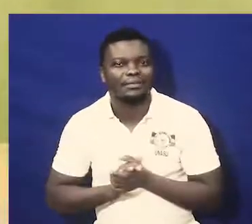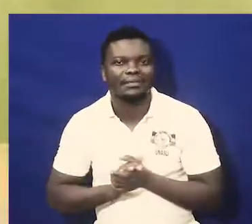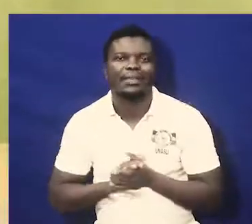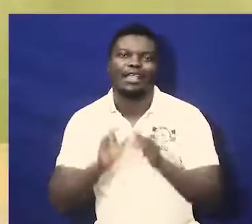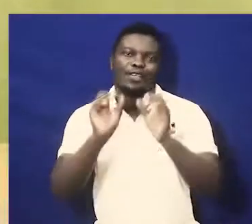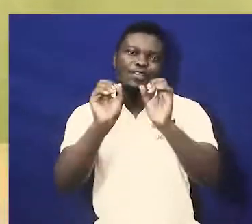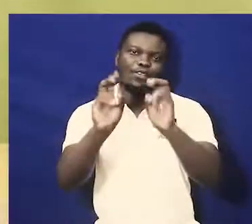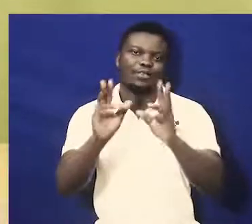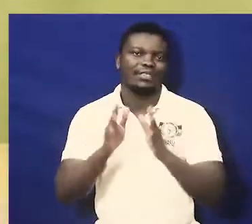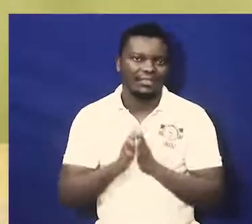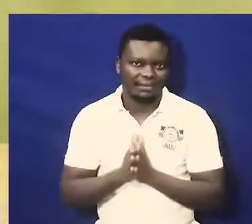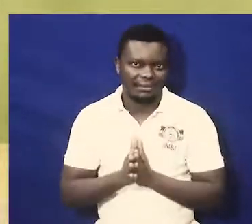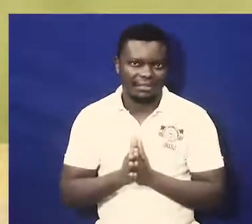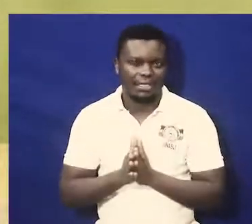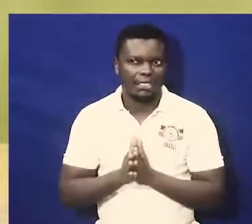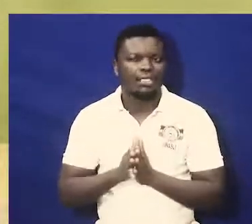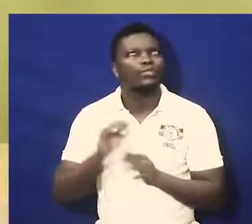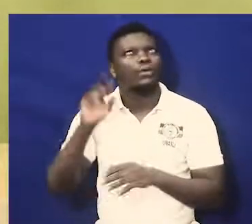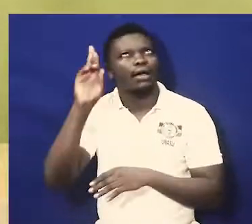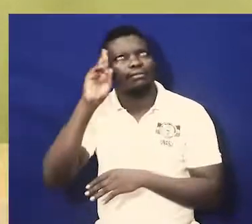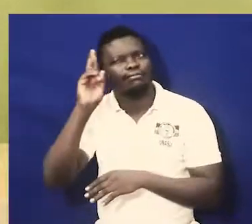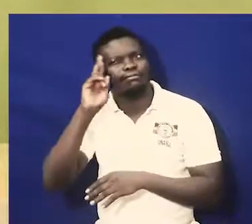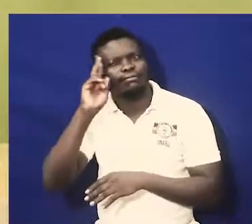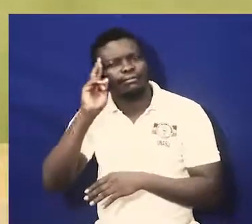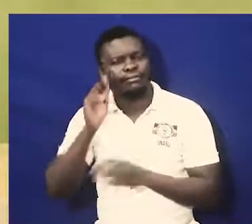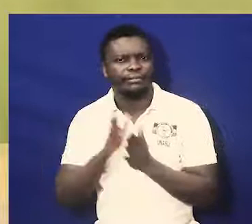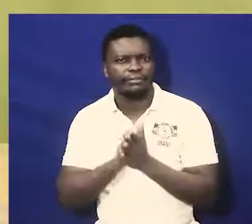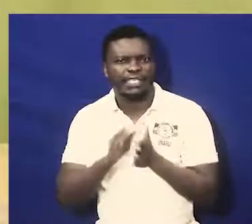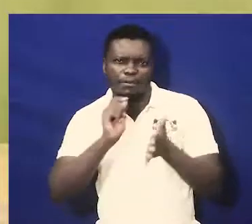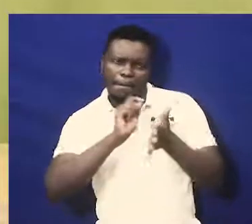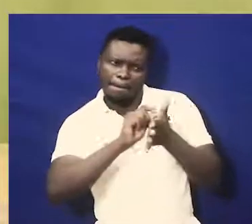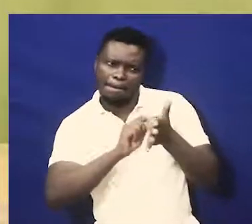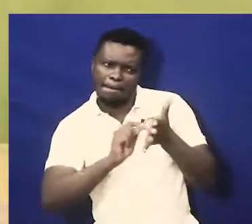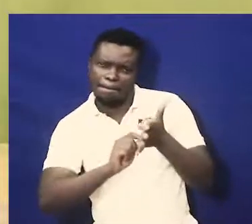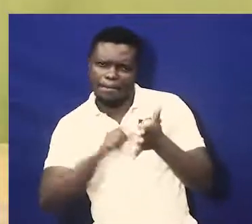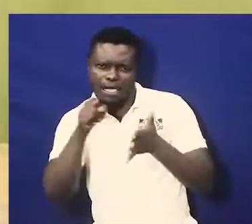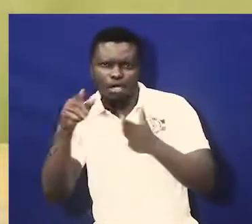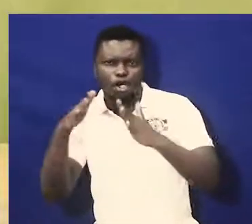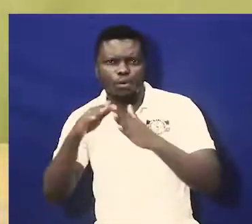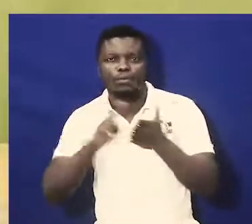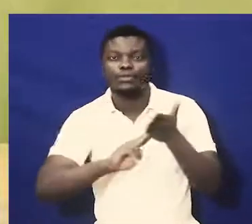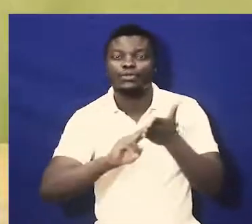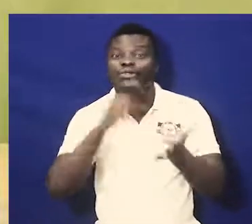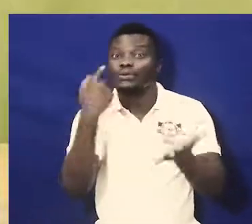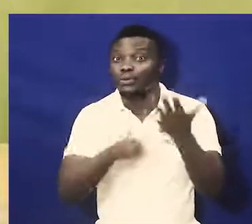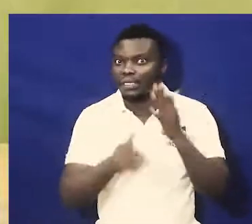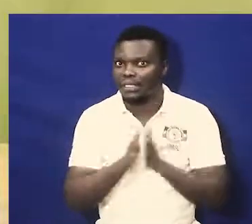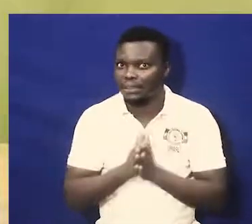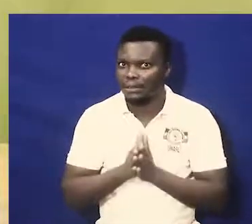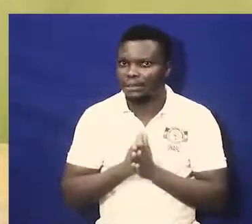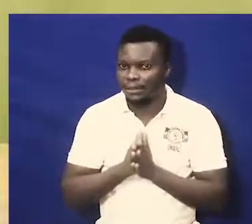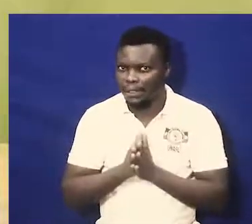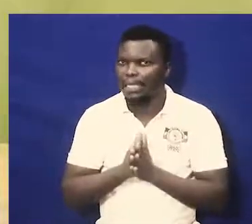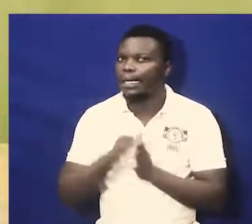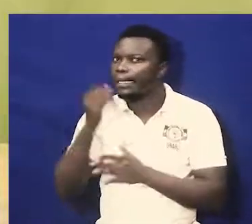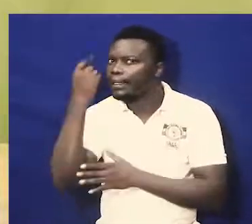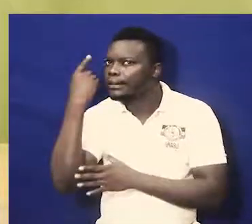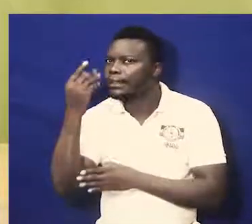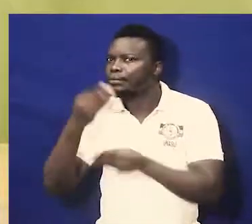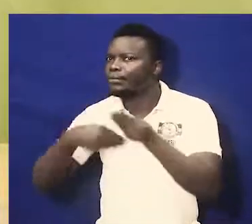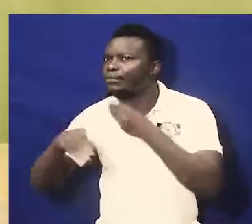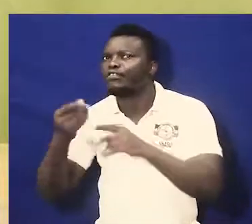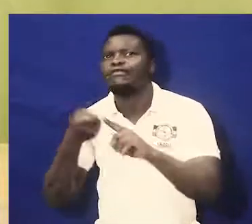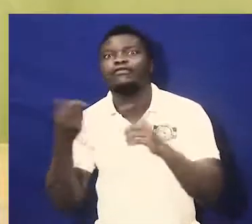Make a brief list of what you use at home and also identify where you get such items